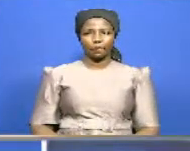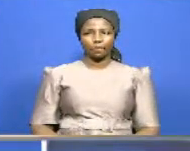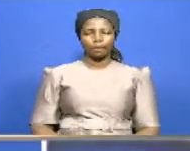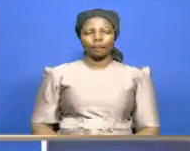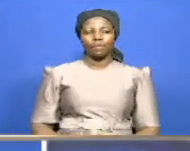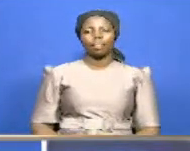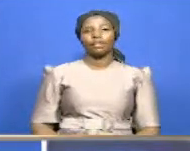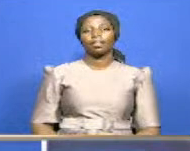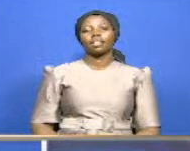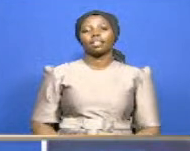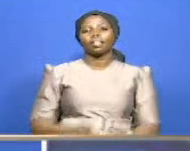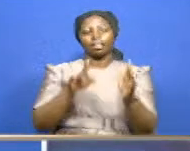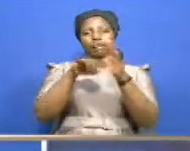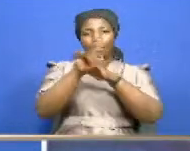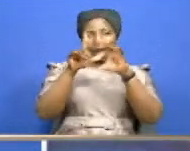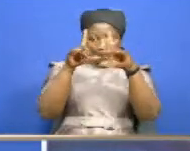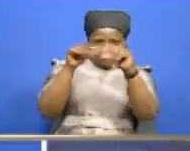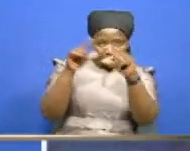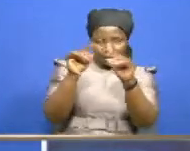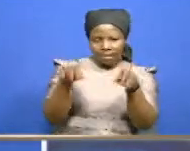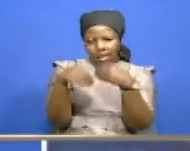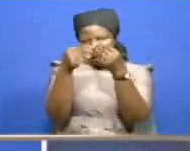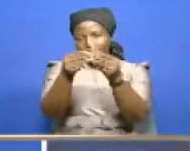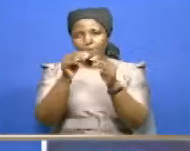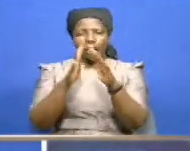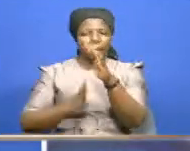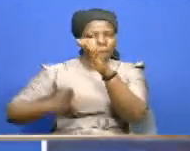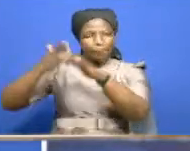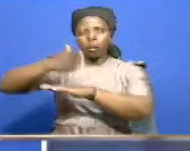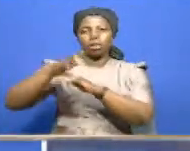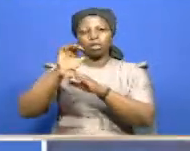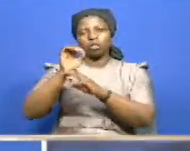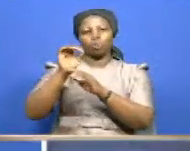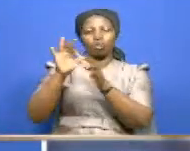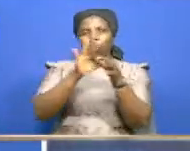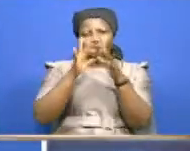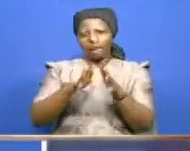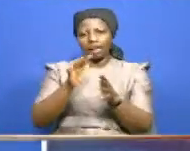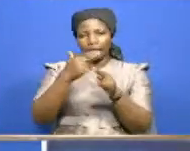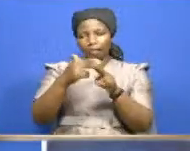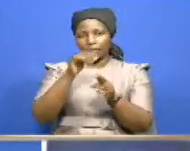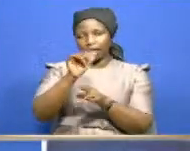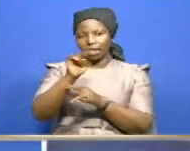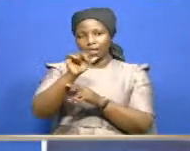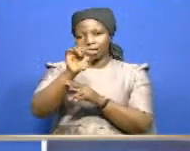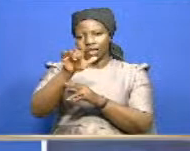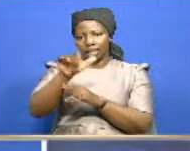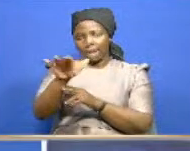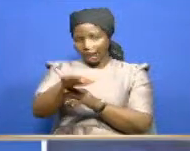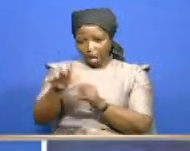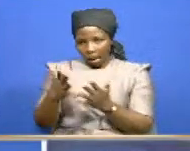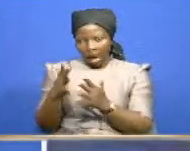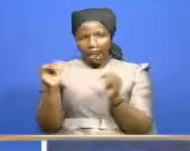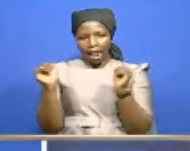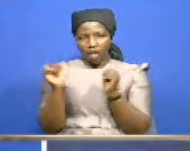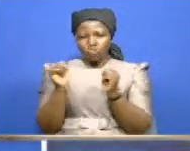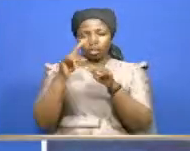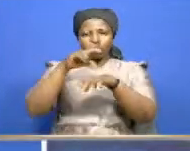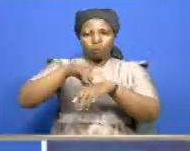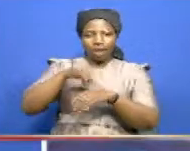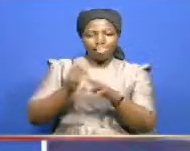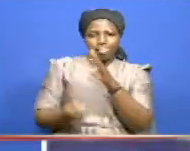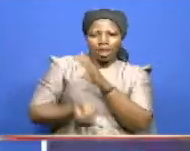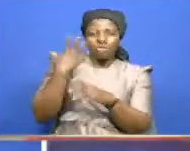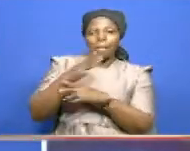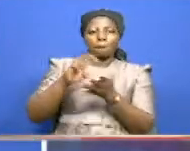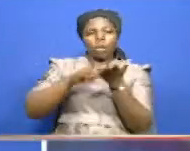In a message delivered by Beyond Zero coordinator Angela Langati Nanyuki during the launch of Empower Project Cancer